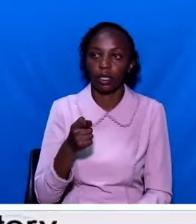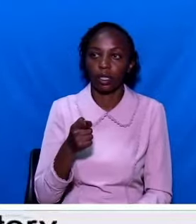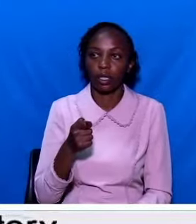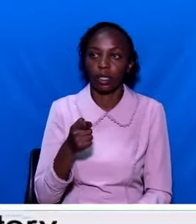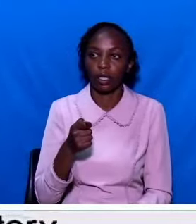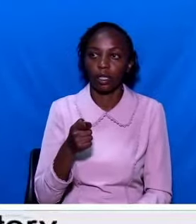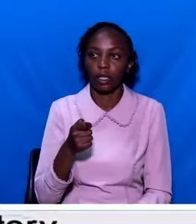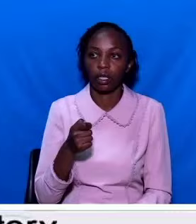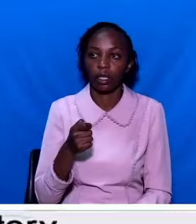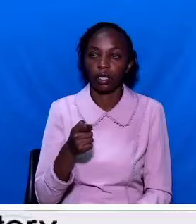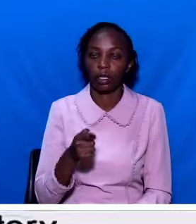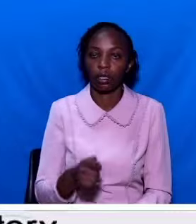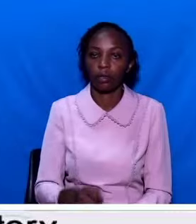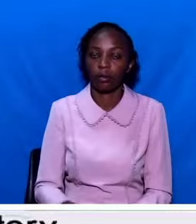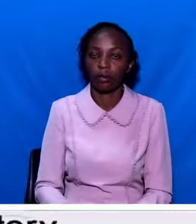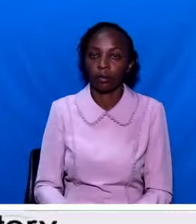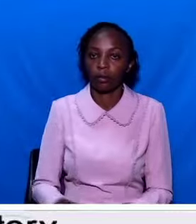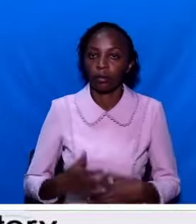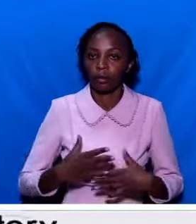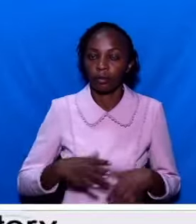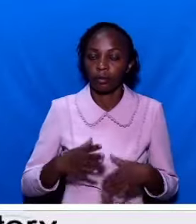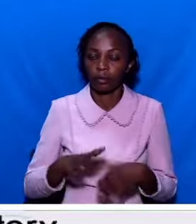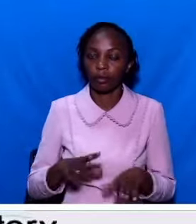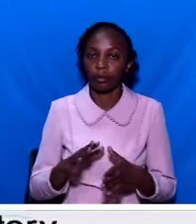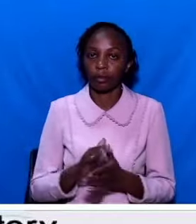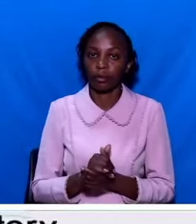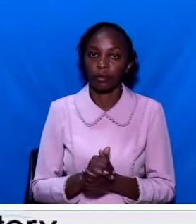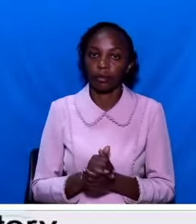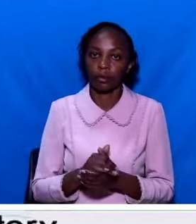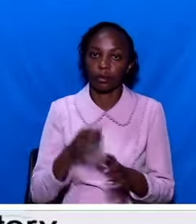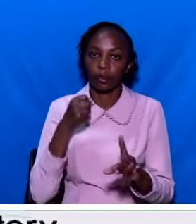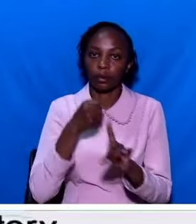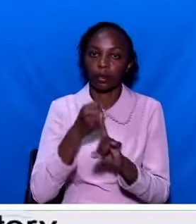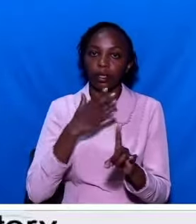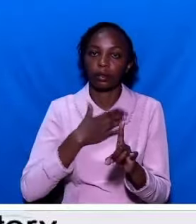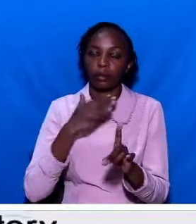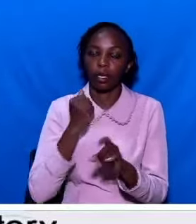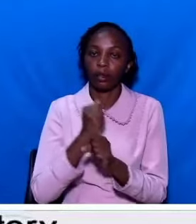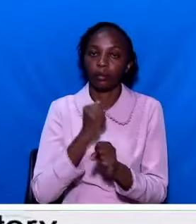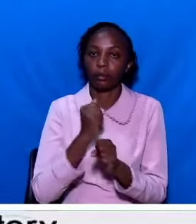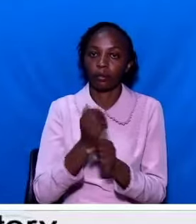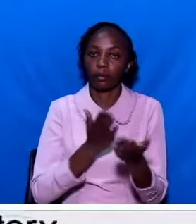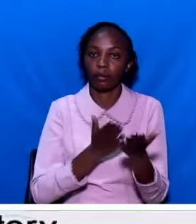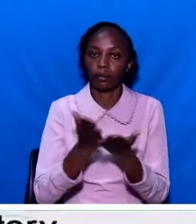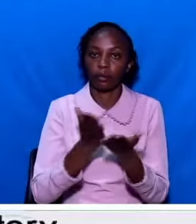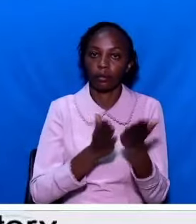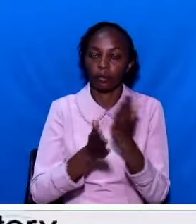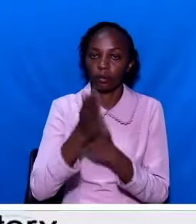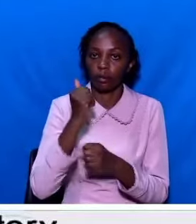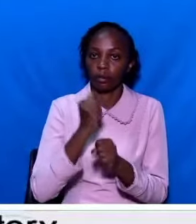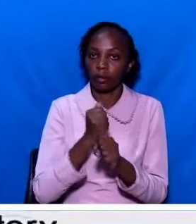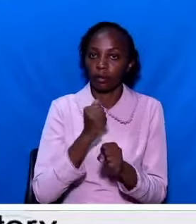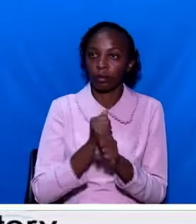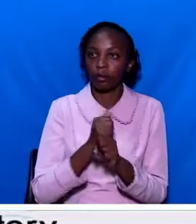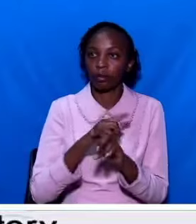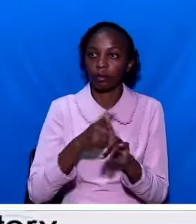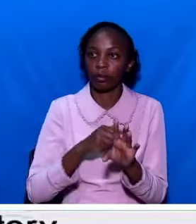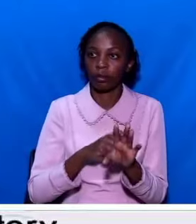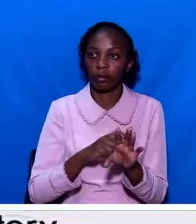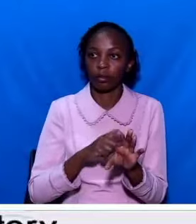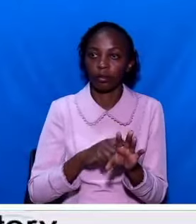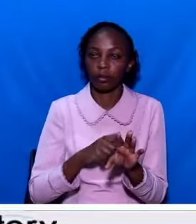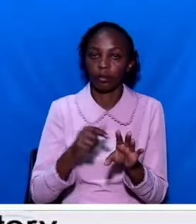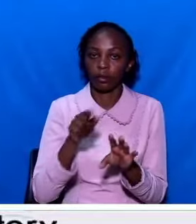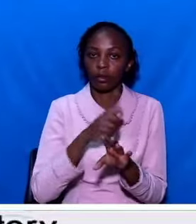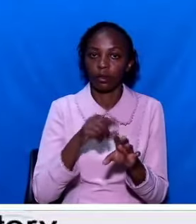friends who have been very instrumental in impacting my ministry. From the time we